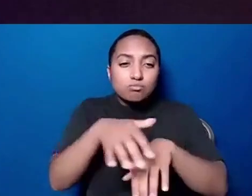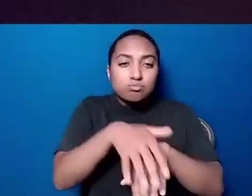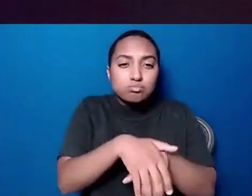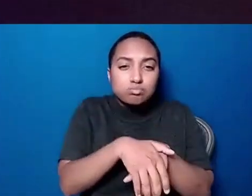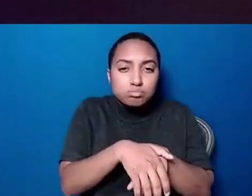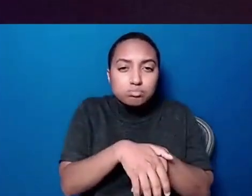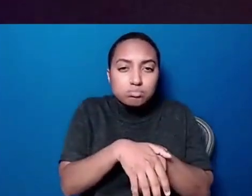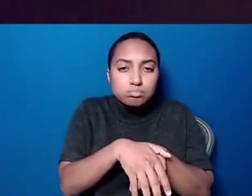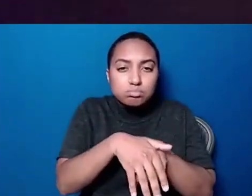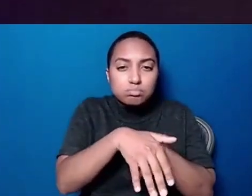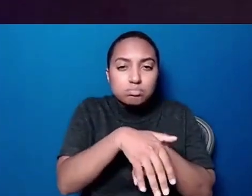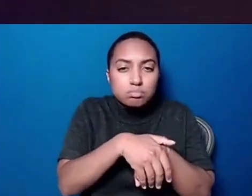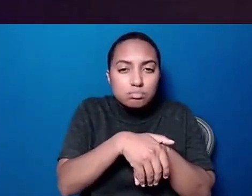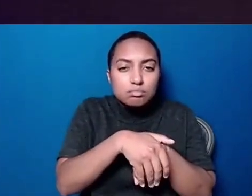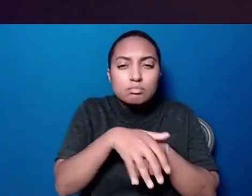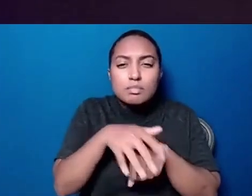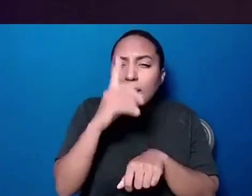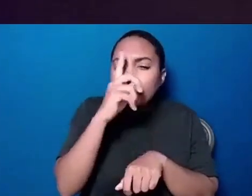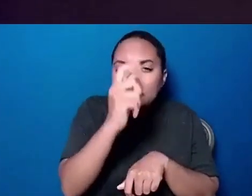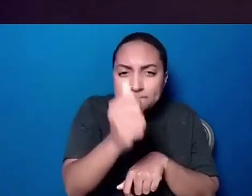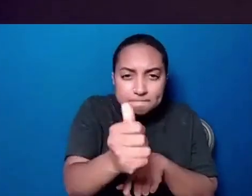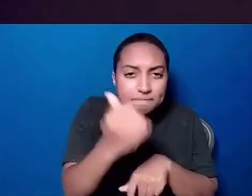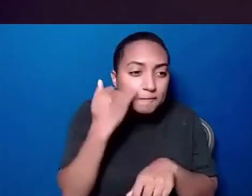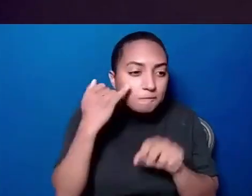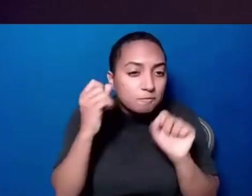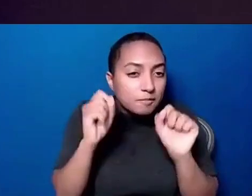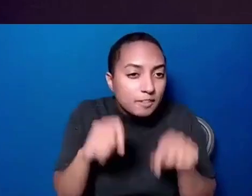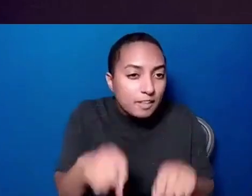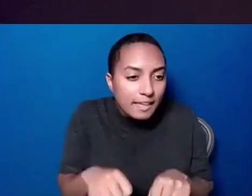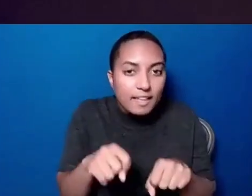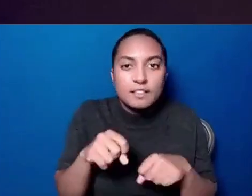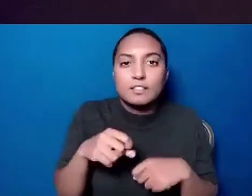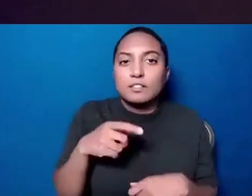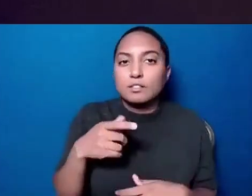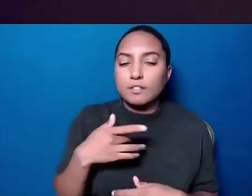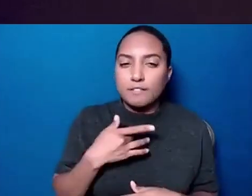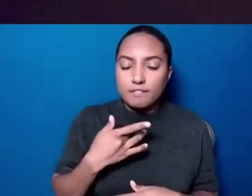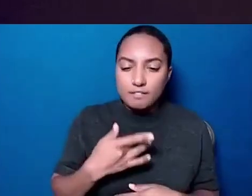Again, as you are able and as you feel guided.